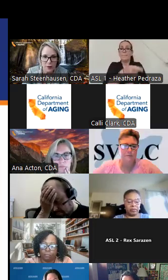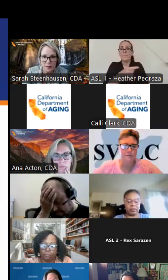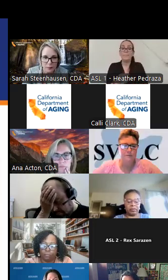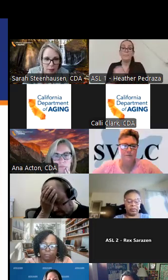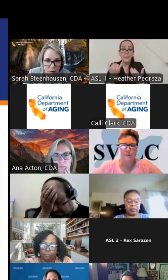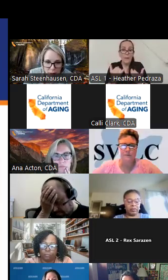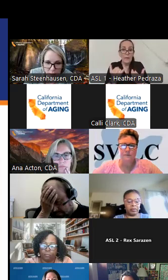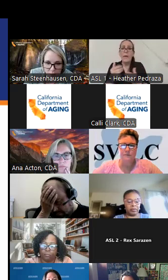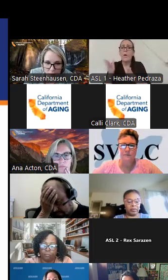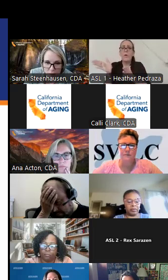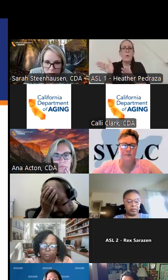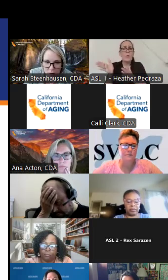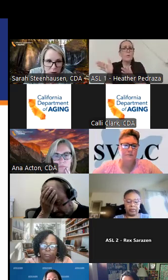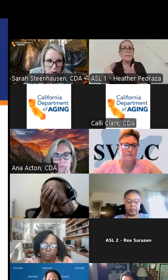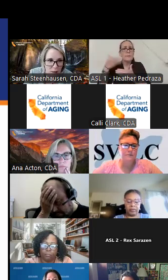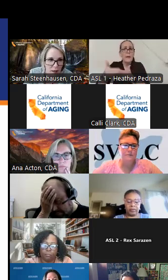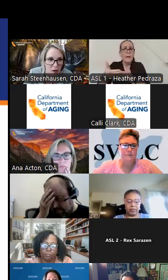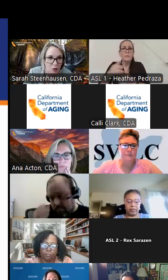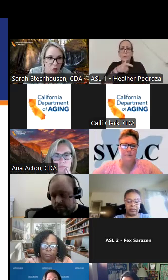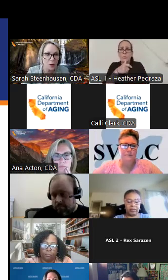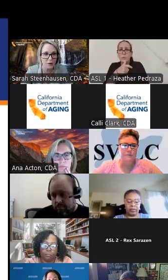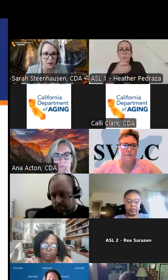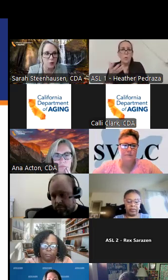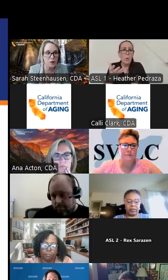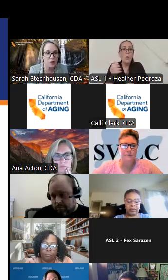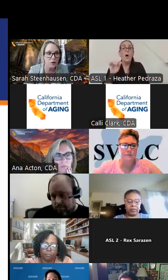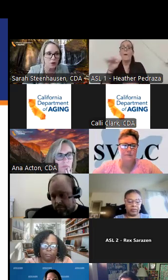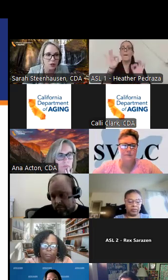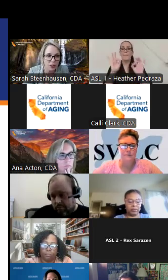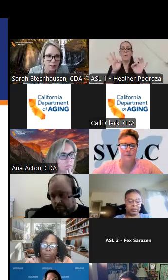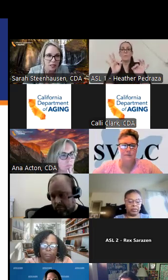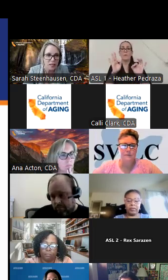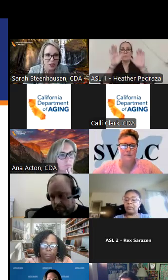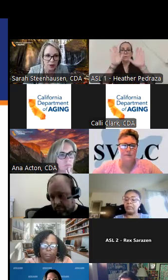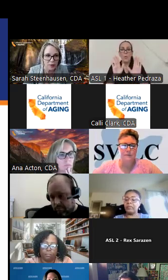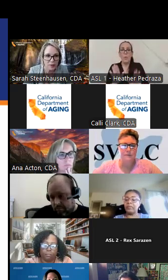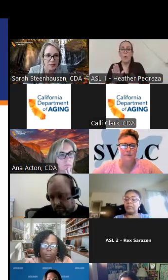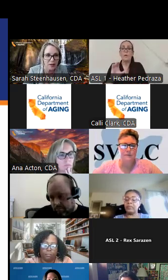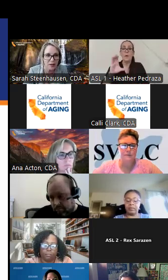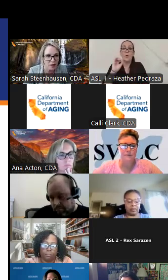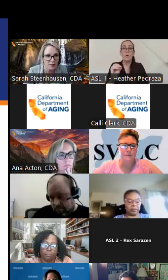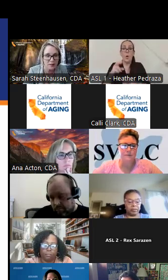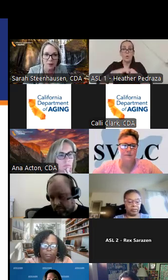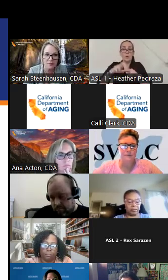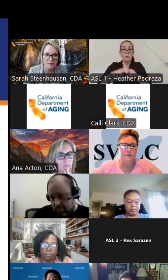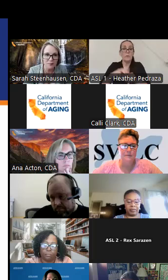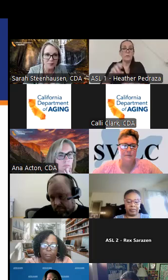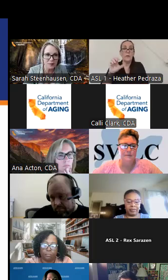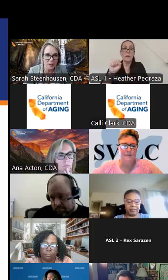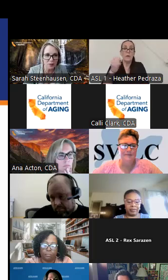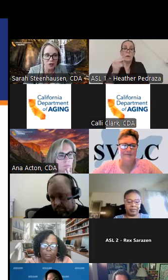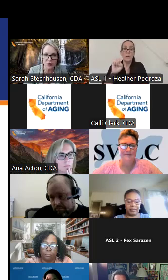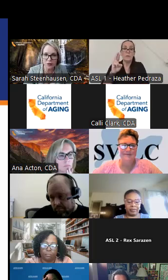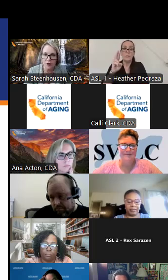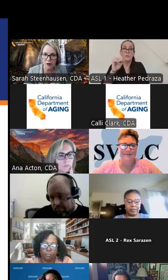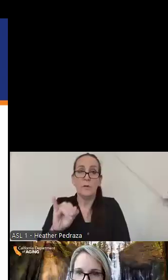am I passing it back to now? Oh, perfect. Our wonderful co-chairs, Sherry Burns and Hagar Dickman.